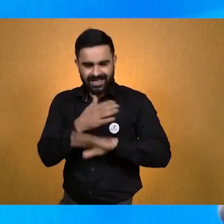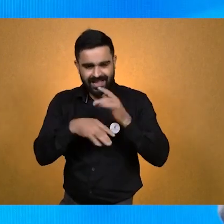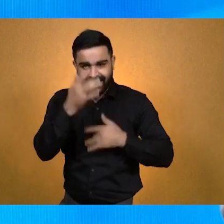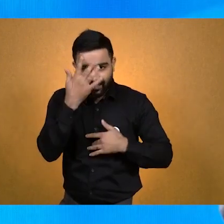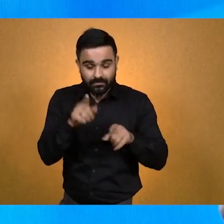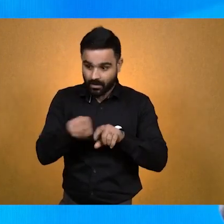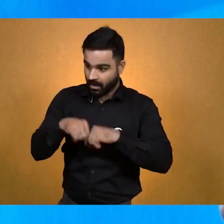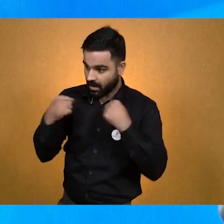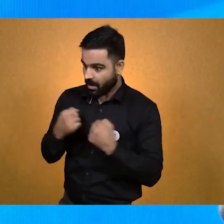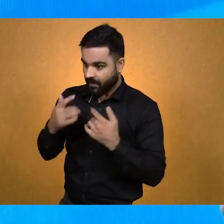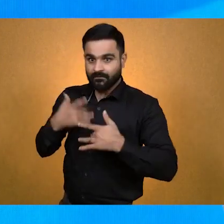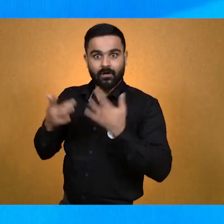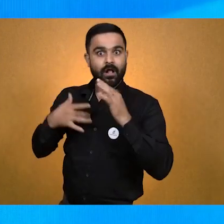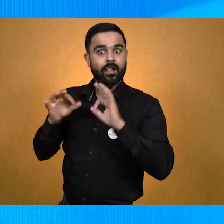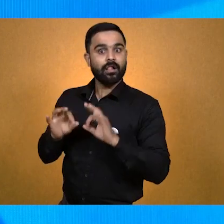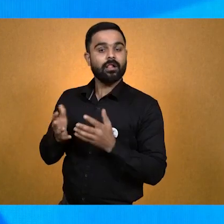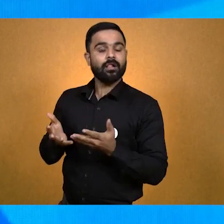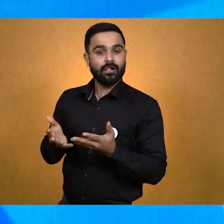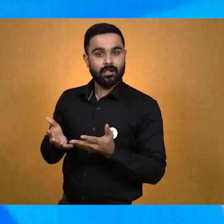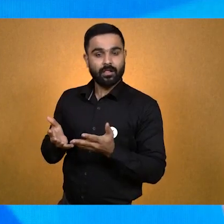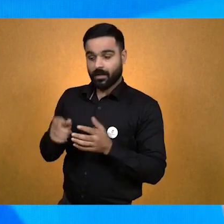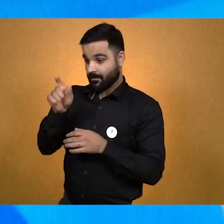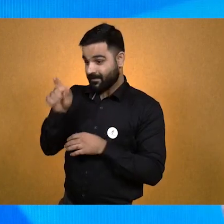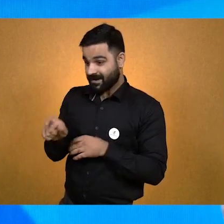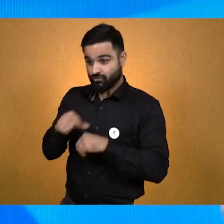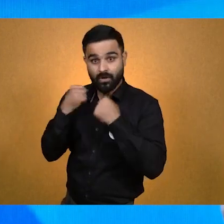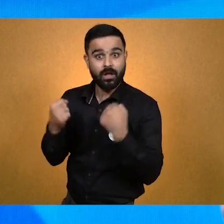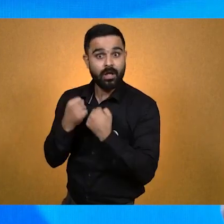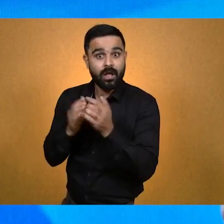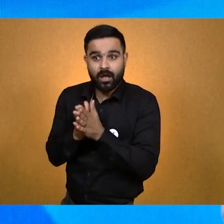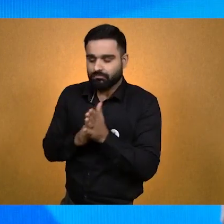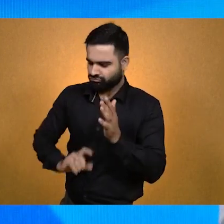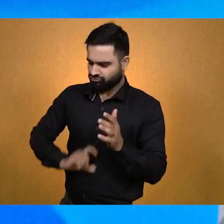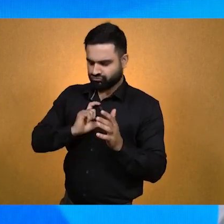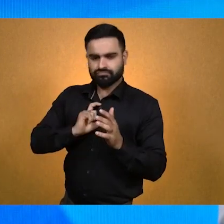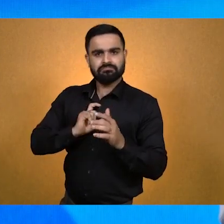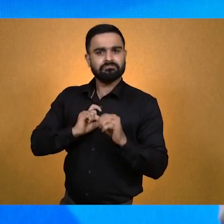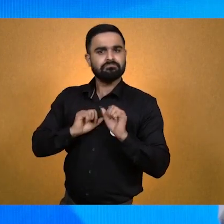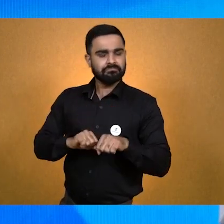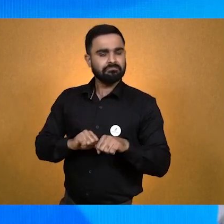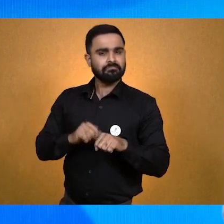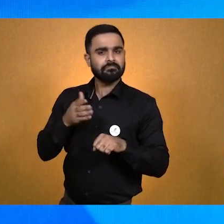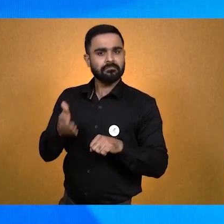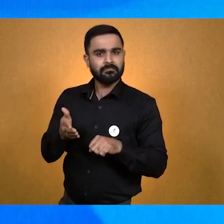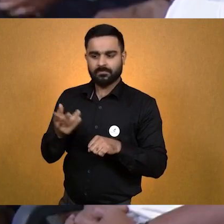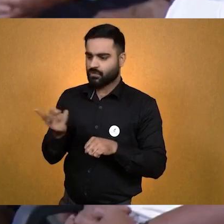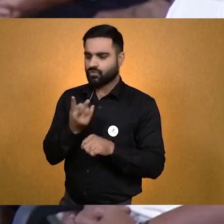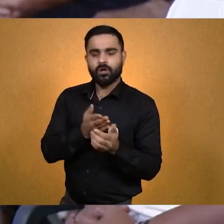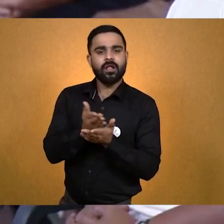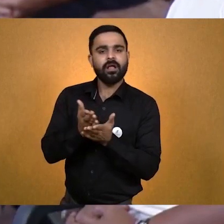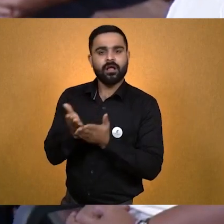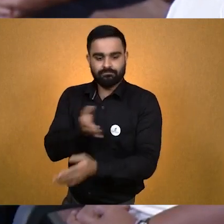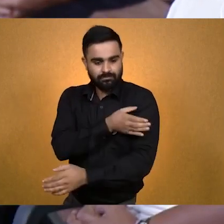you see them active in a field, you look at them as a person who's active, self-confident. So it works both ways. It